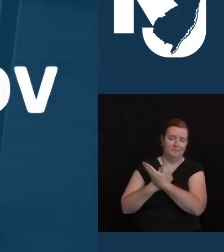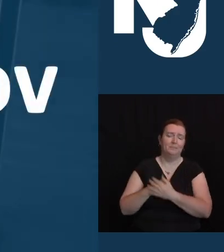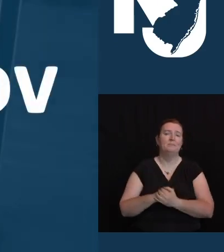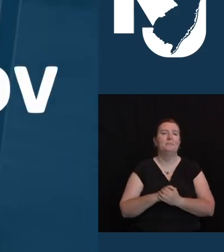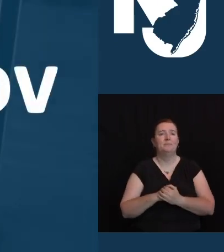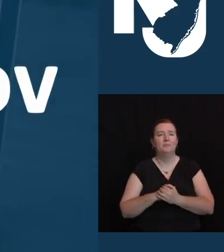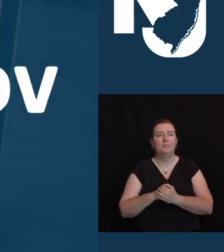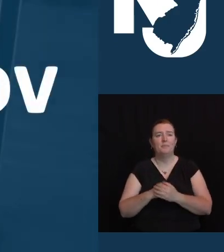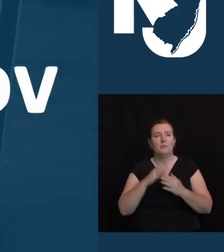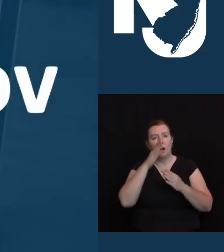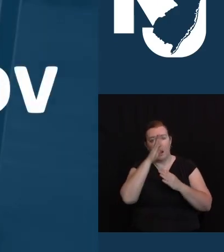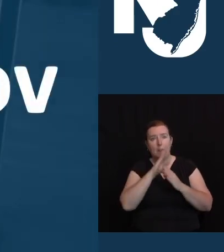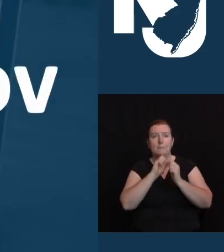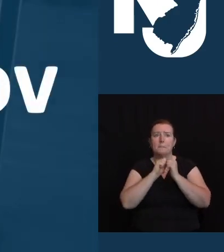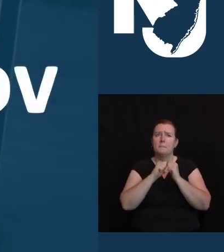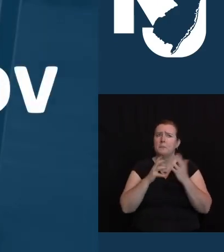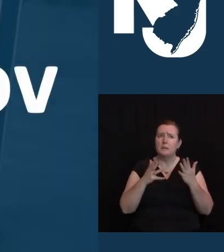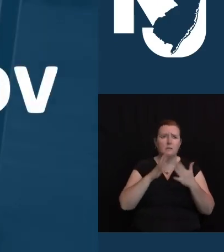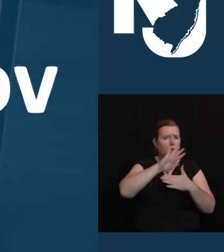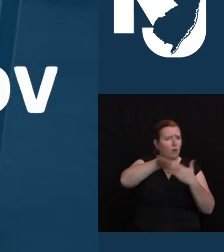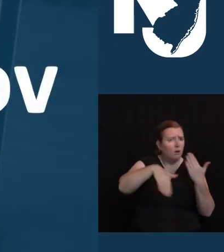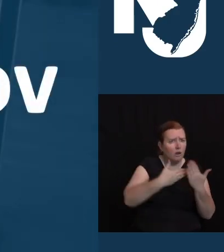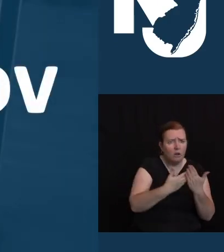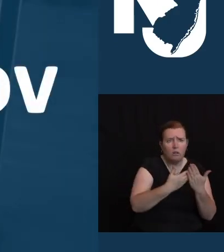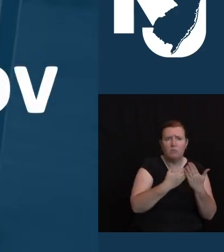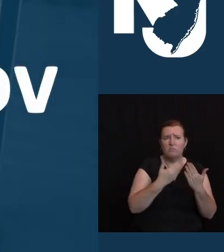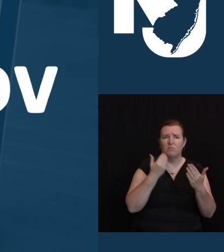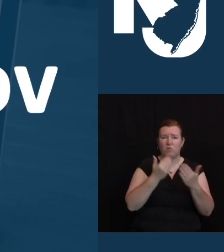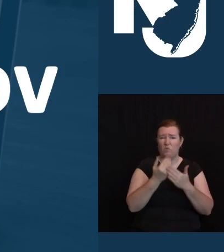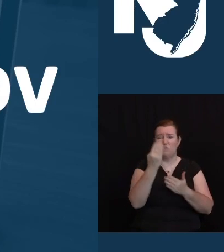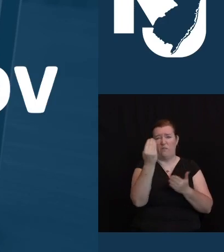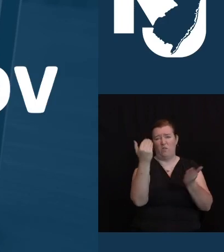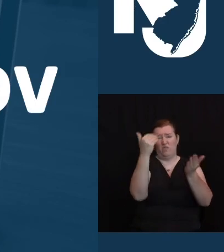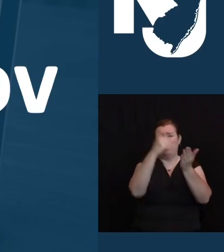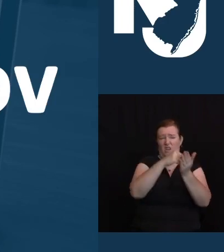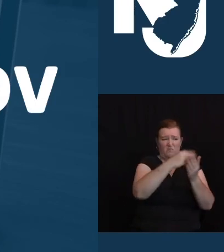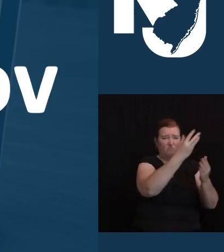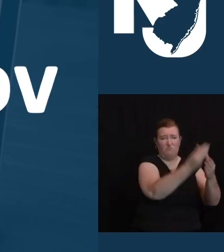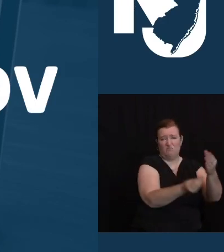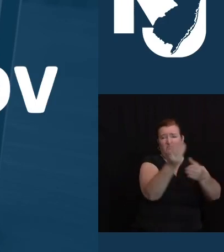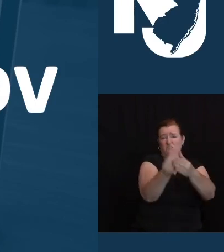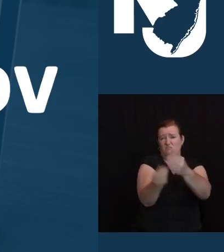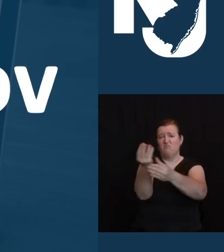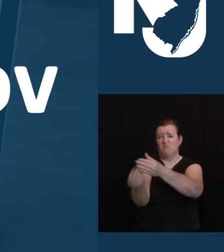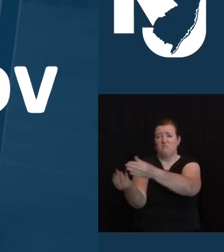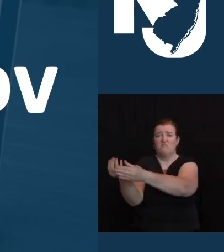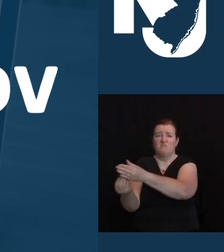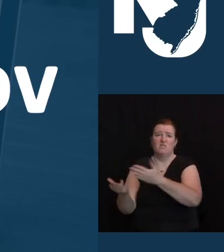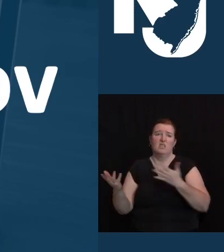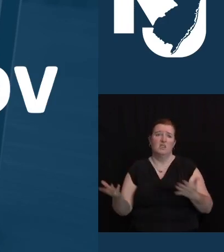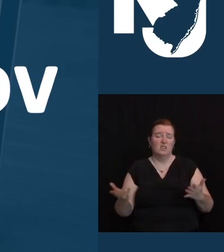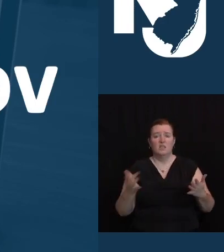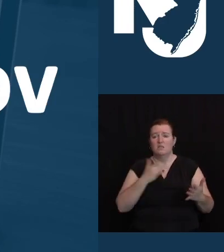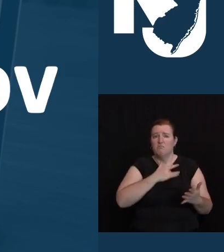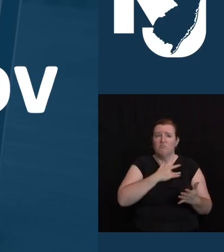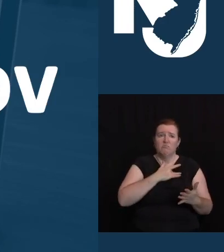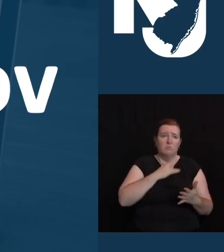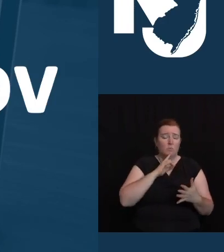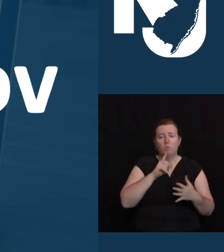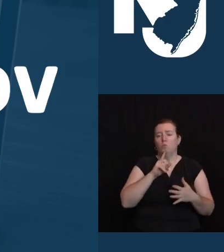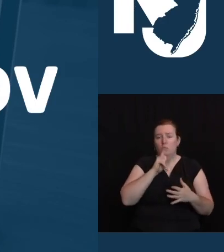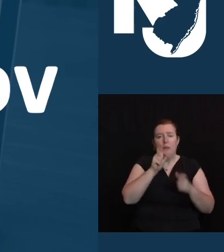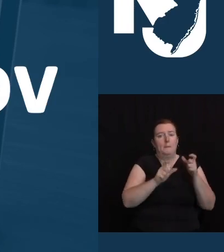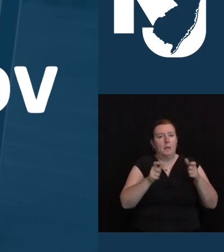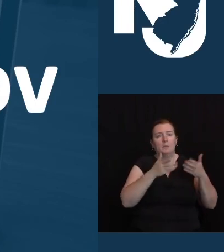of the nearly 14,000 New Jerseyans we have now lost to this pandemic. They were real people. They were names and faces that meant